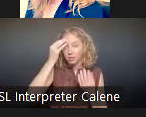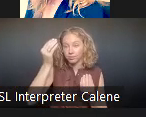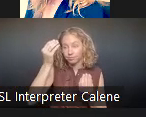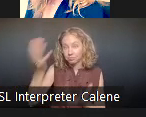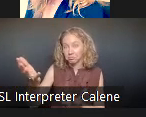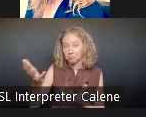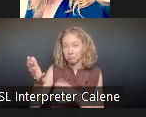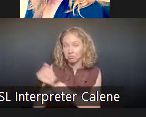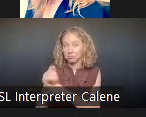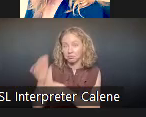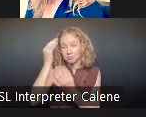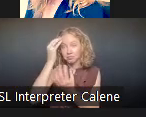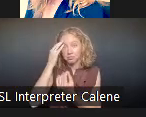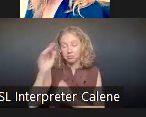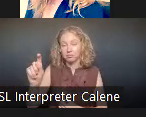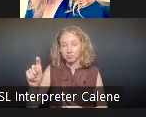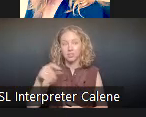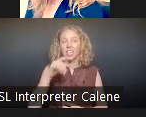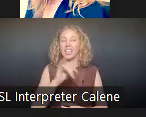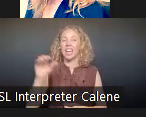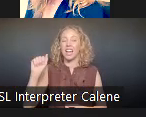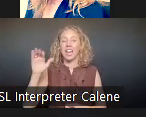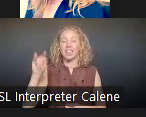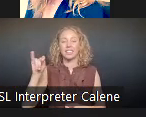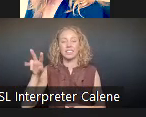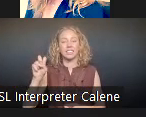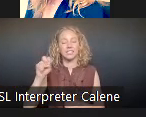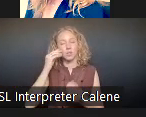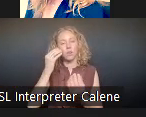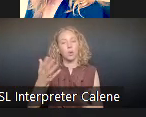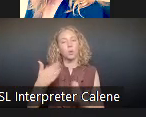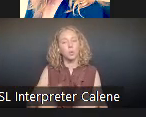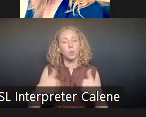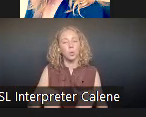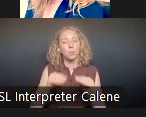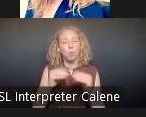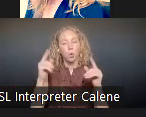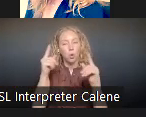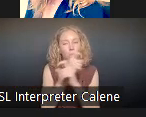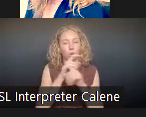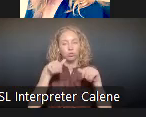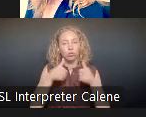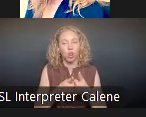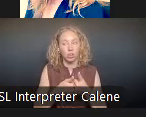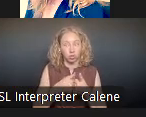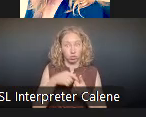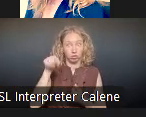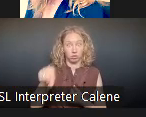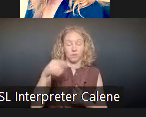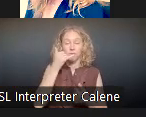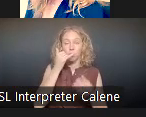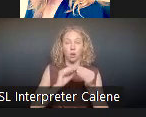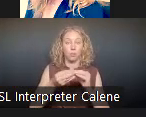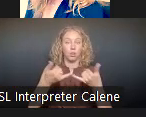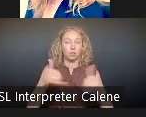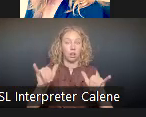information. This is a bit more difficult. There's a lot of challenges because we do have to navigate, is this number still belong